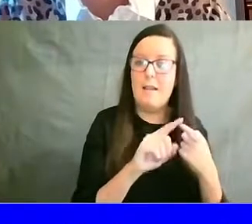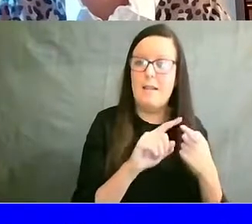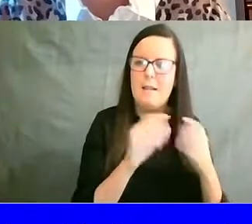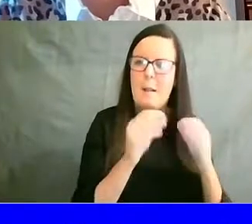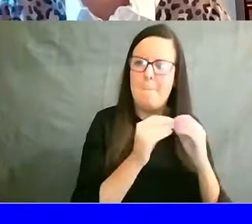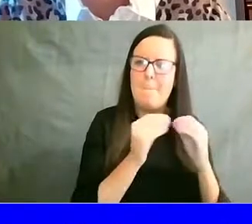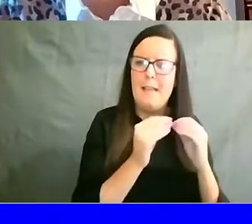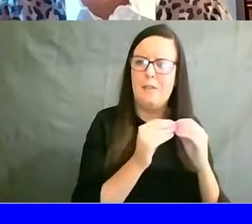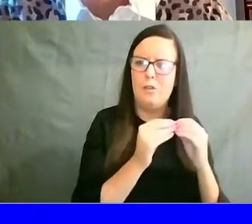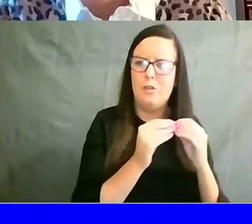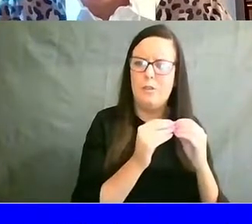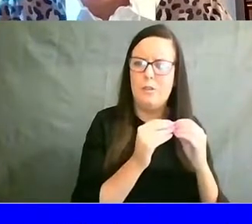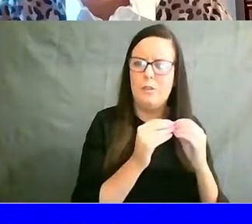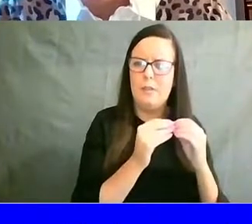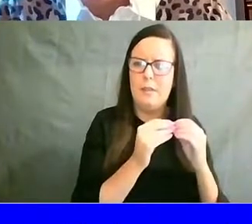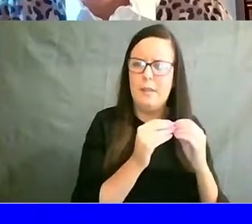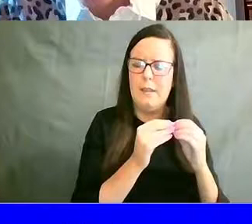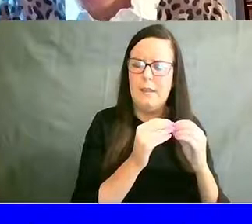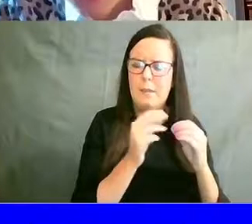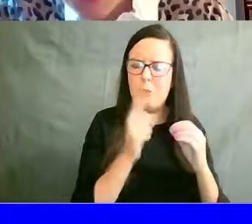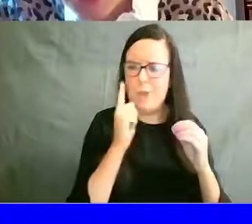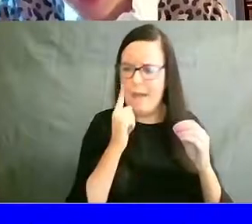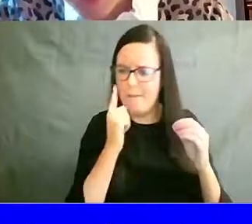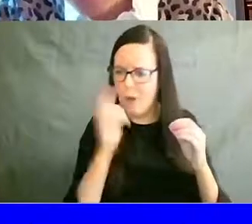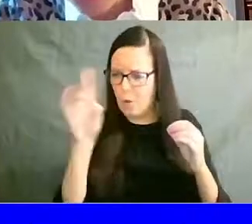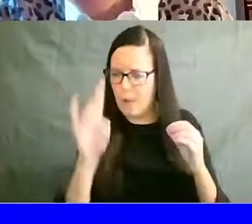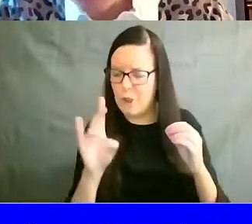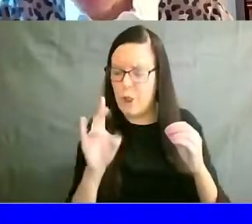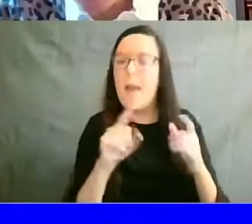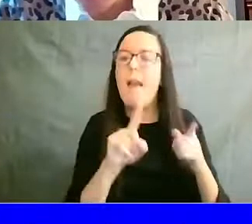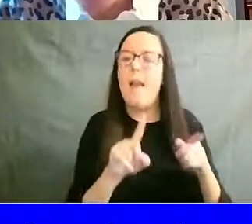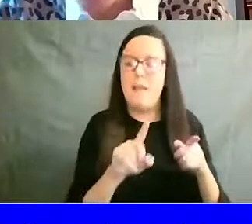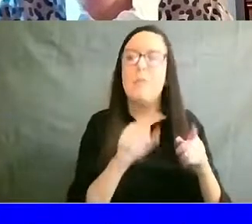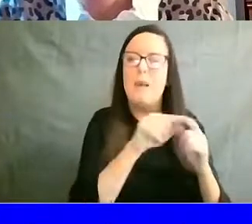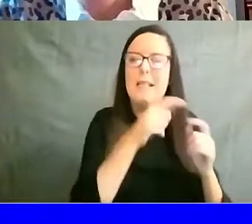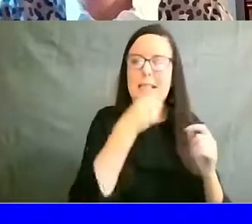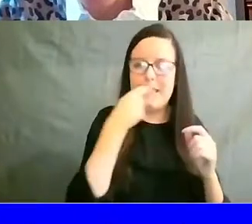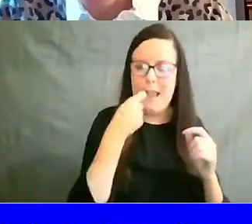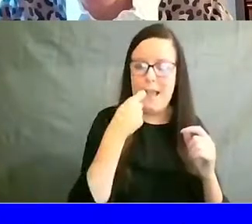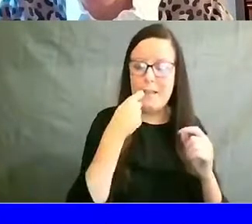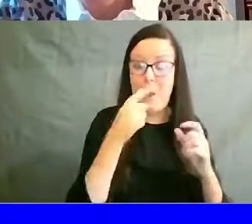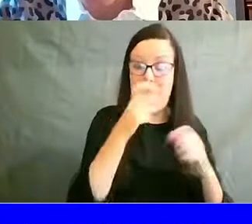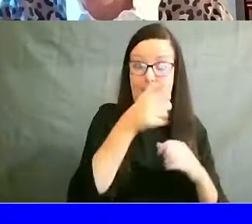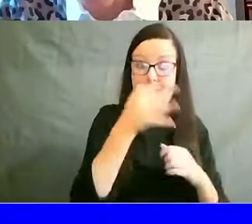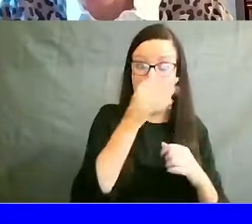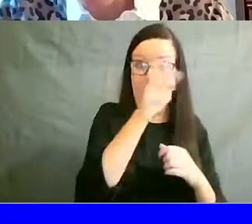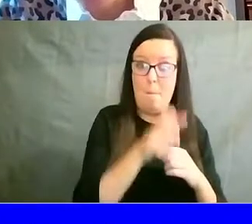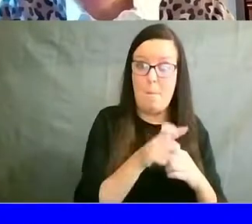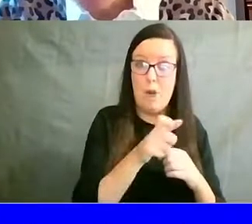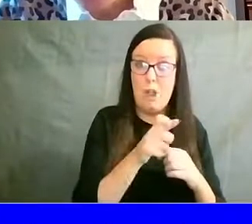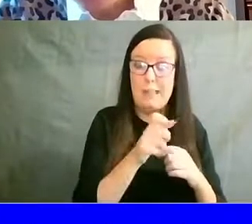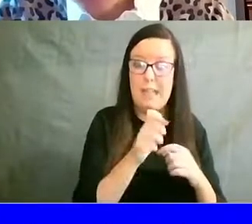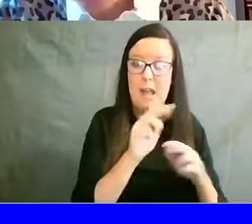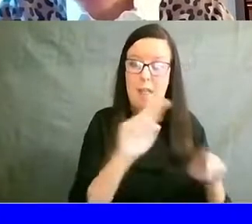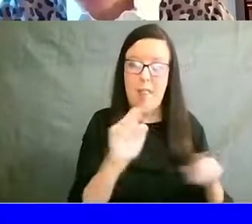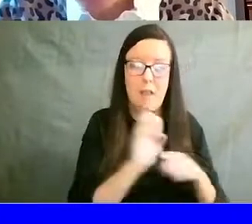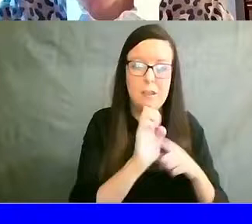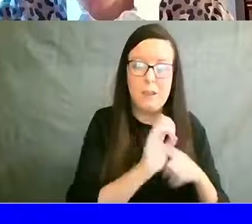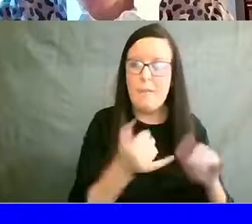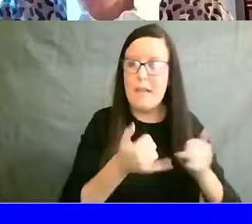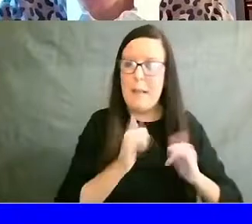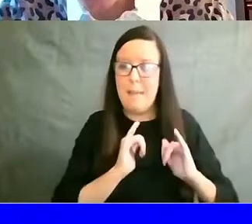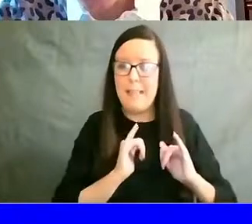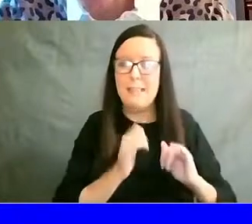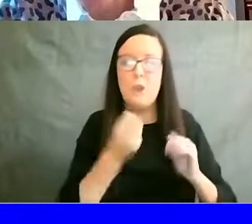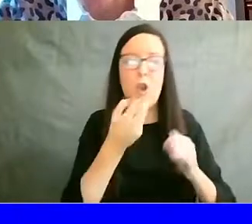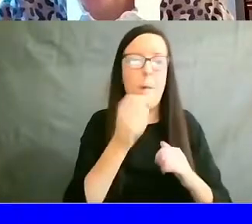come in, so I made sure to check. So it says that a person lacks capacity to consent to a sexual act if, by reason of a mental